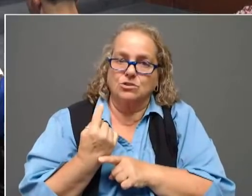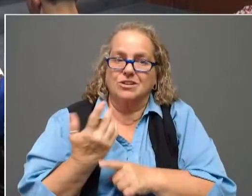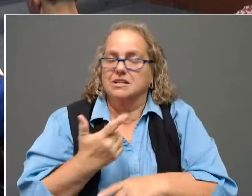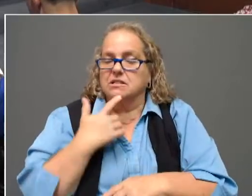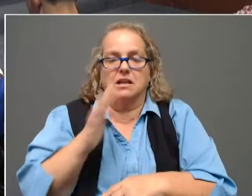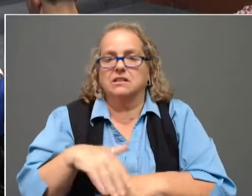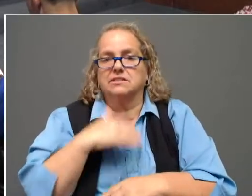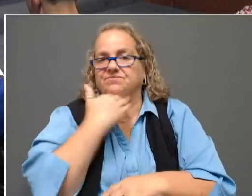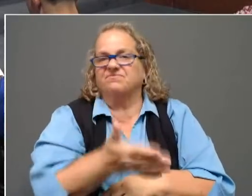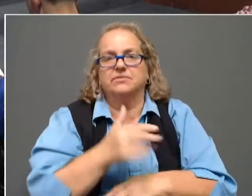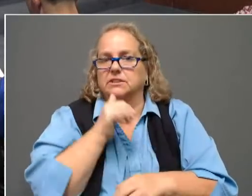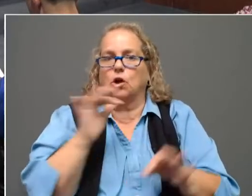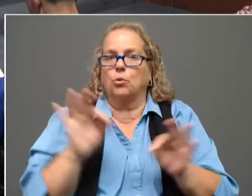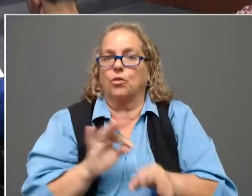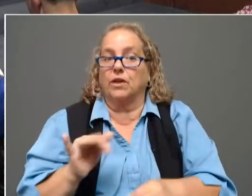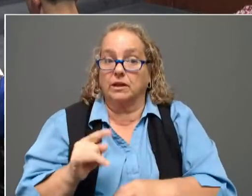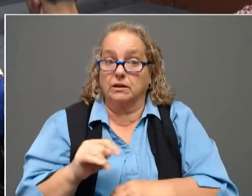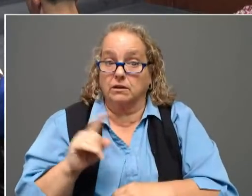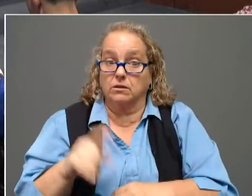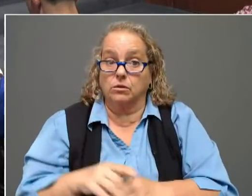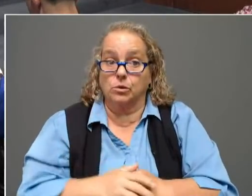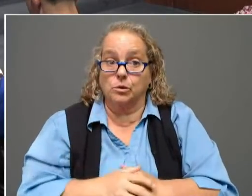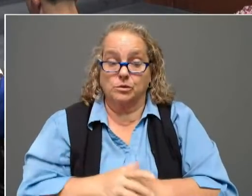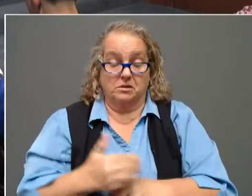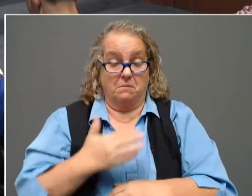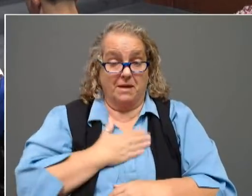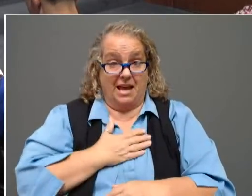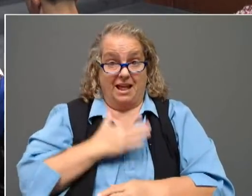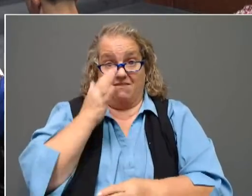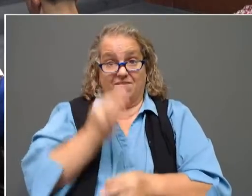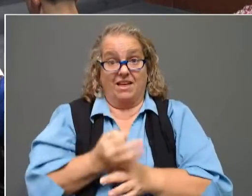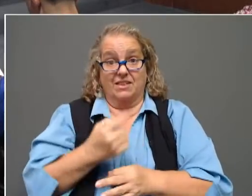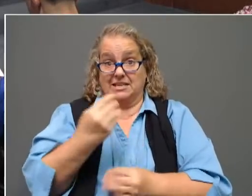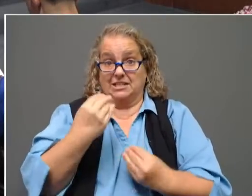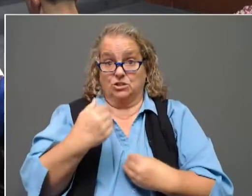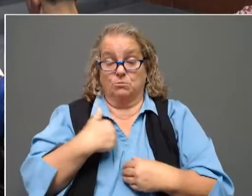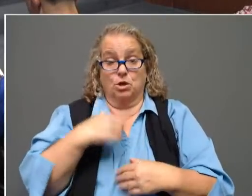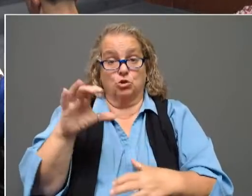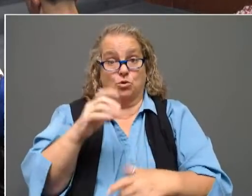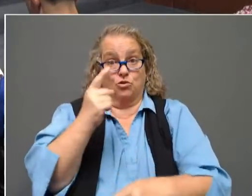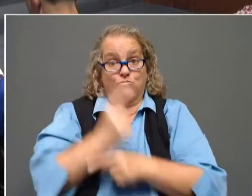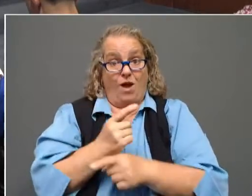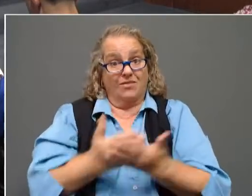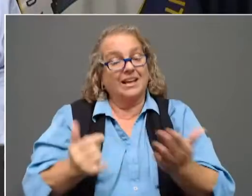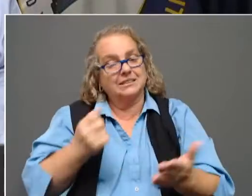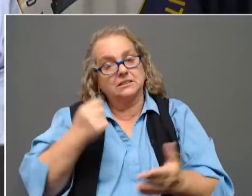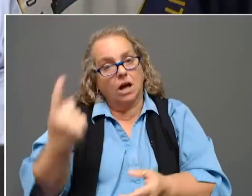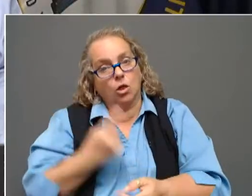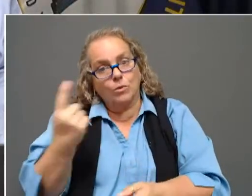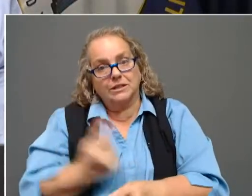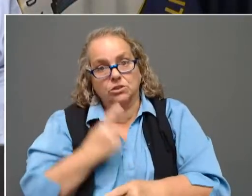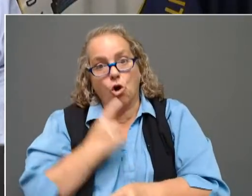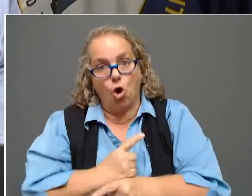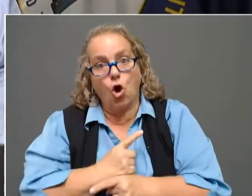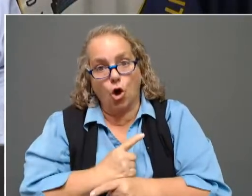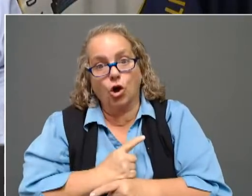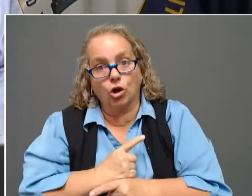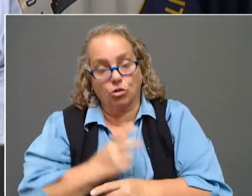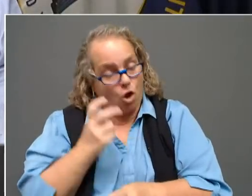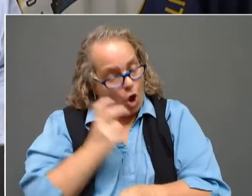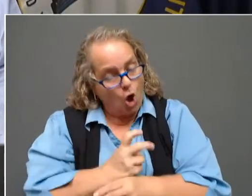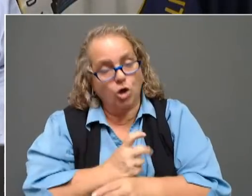it's not worth it? And my faith teaches me that doing the right thing is always hard. And this is a moment where we need the